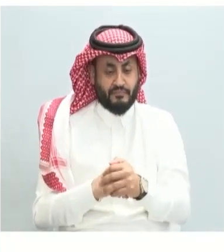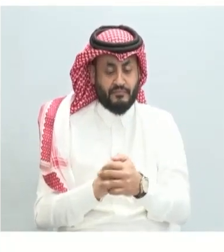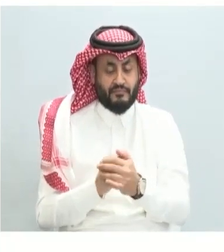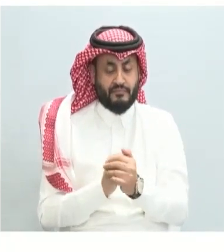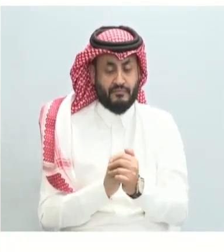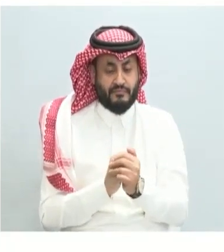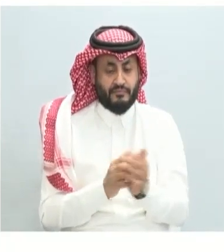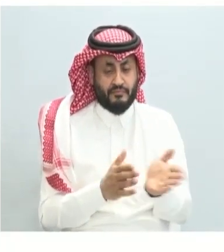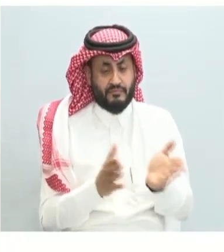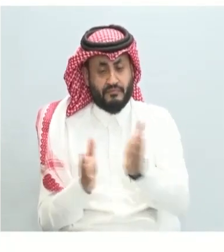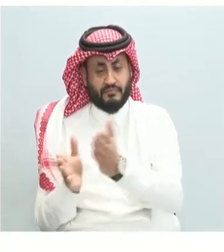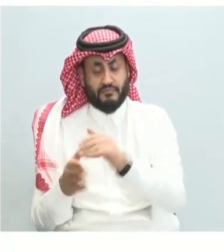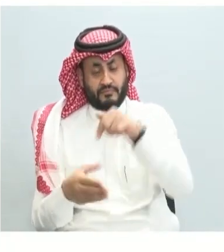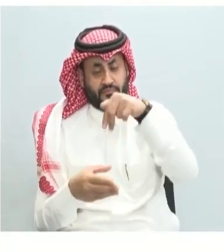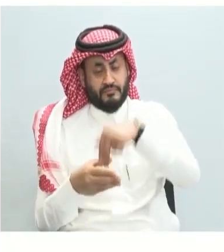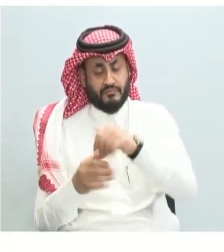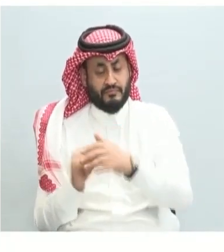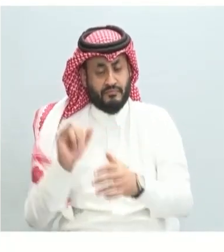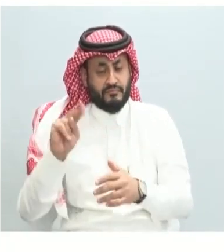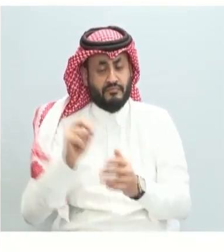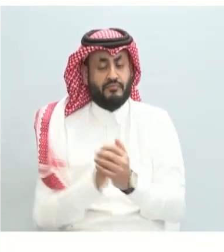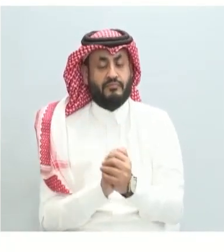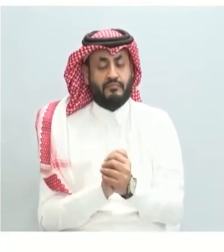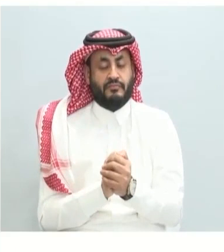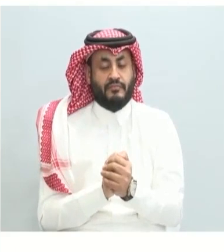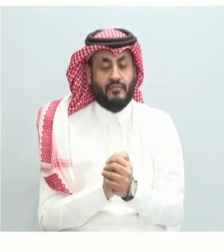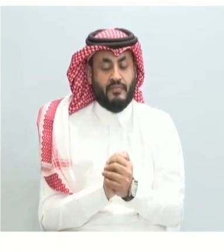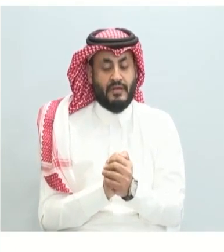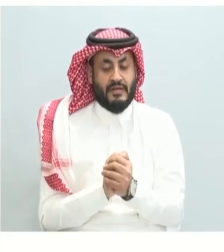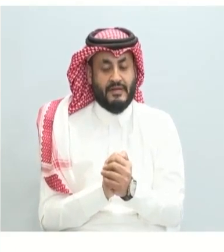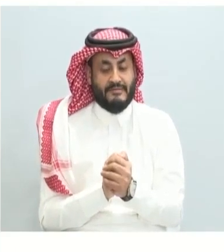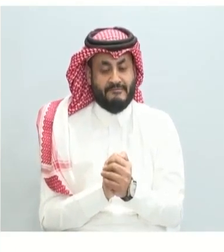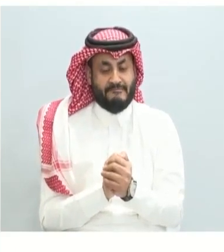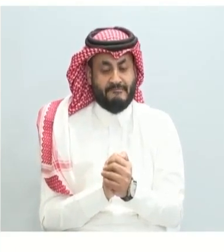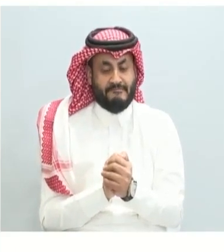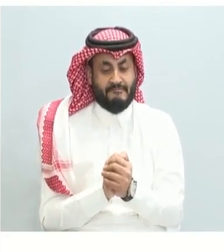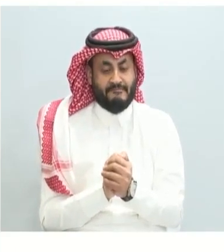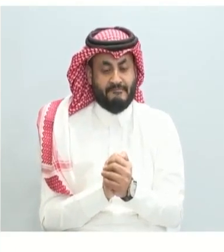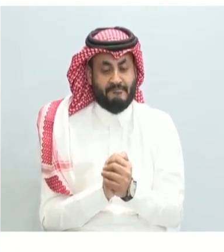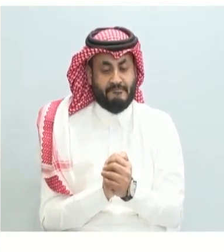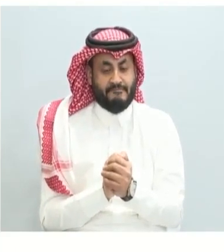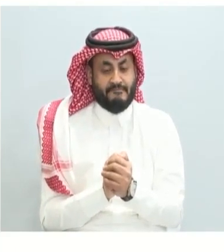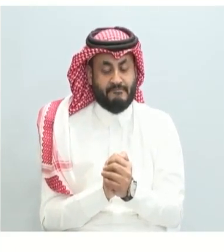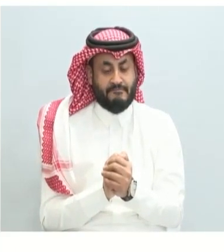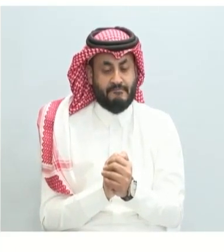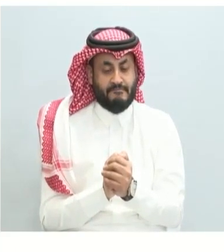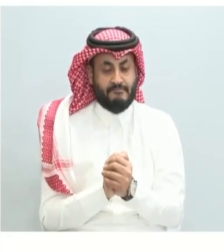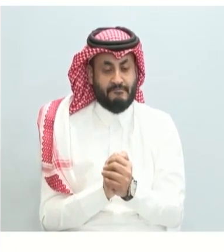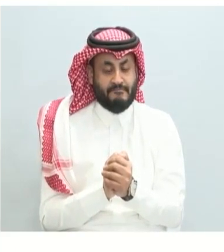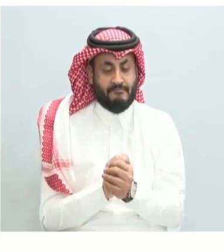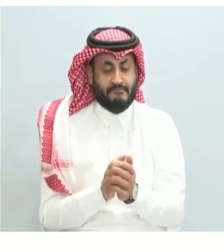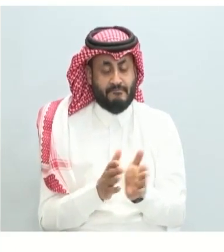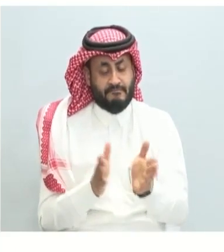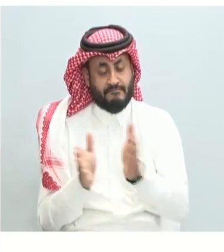on the bed, as we can see here, and the ring is in the box. And after